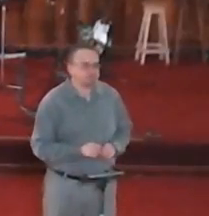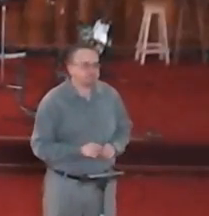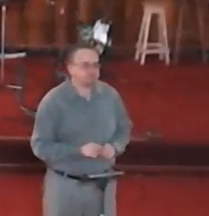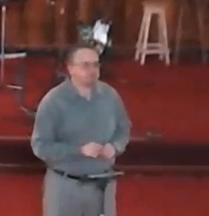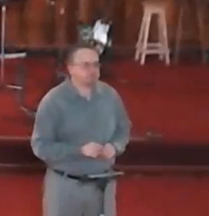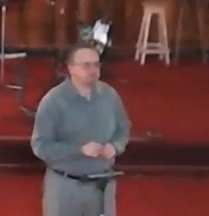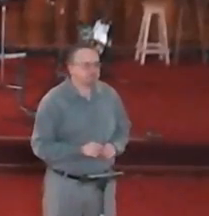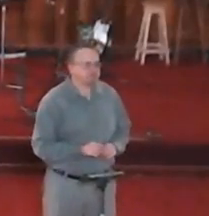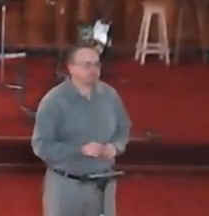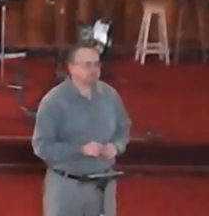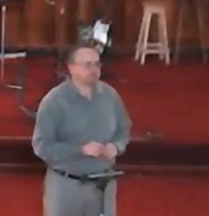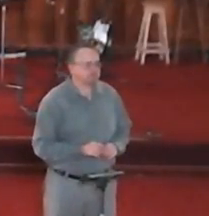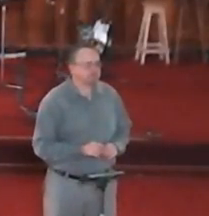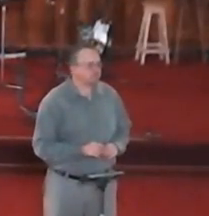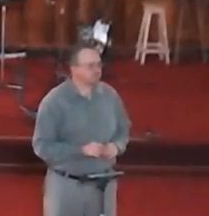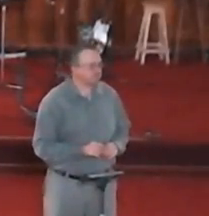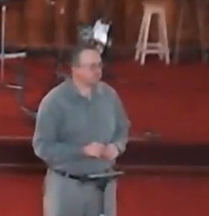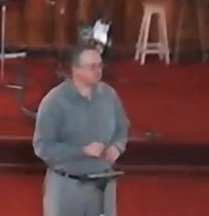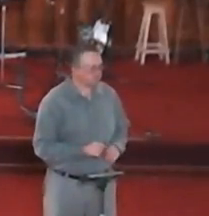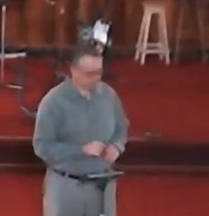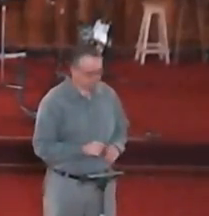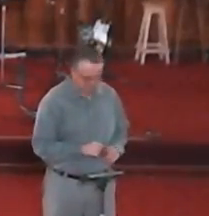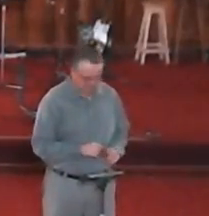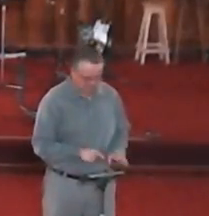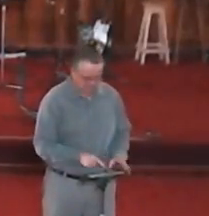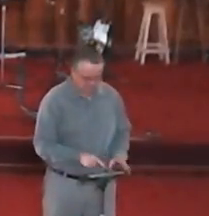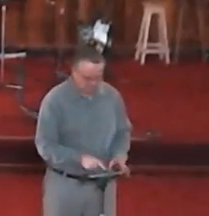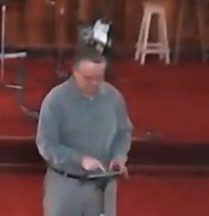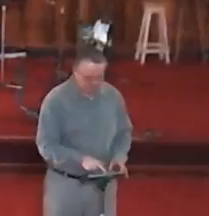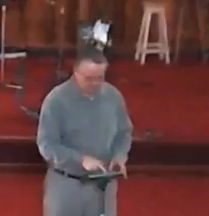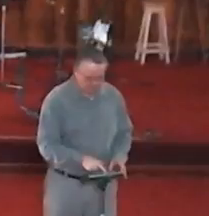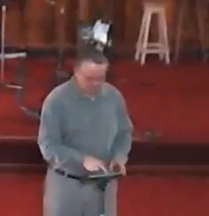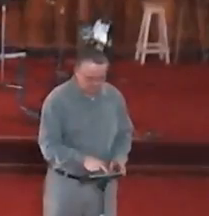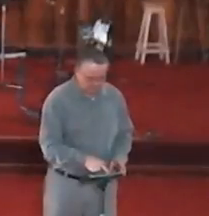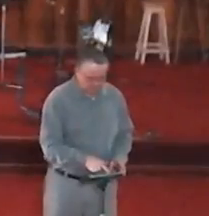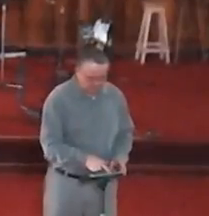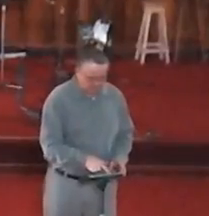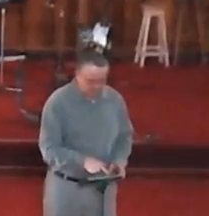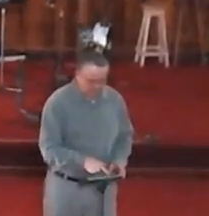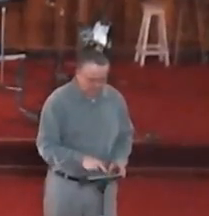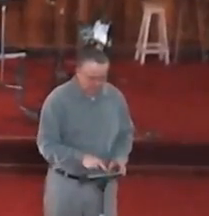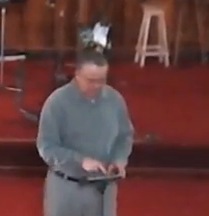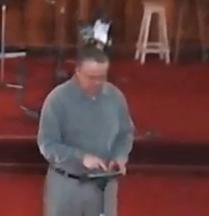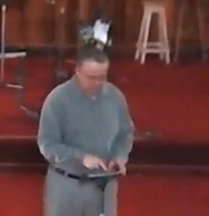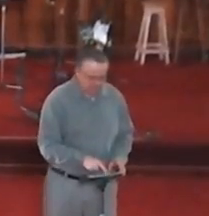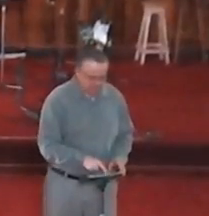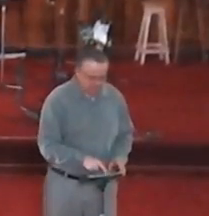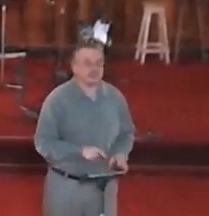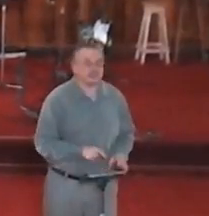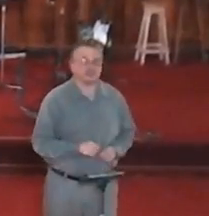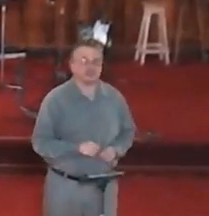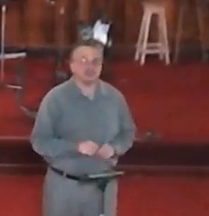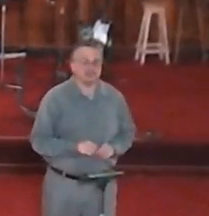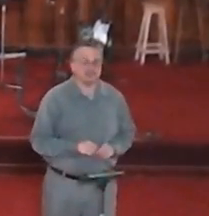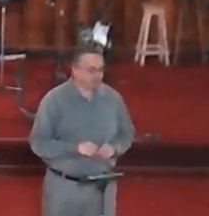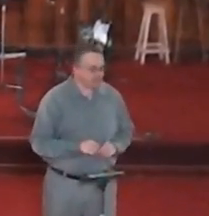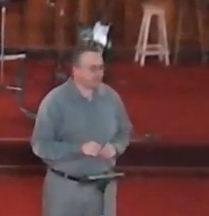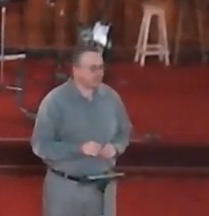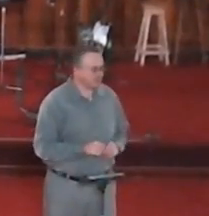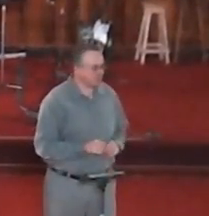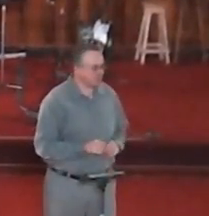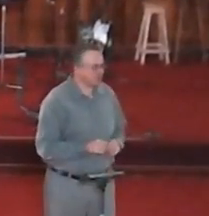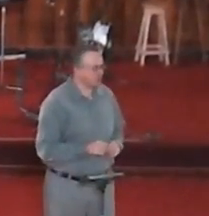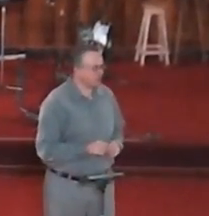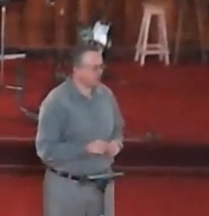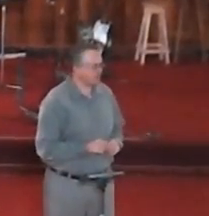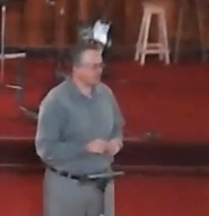back and say that the tongue holds the power of death. We've been saying that from the beginning of this series. Y en la lengua hay poder de vida, como